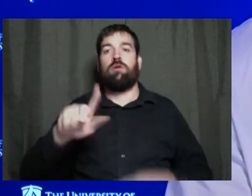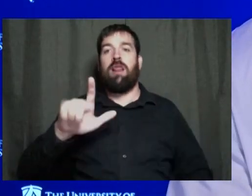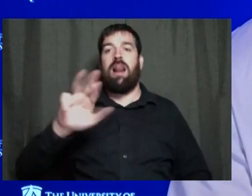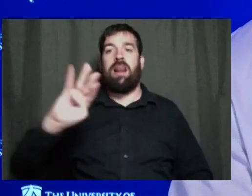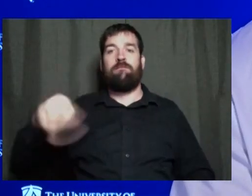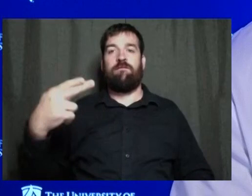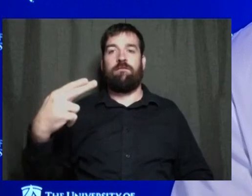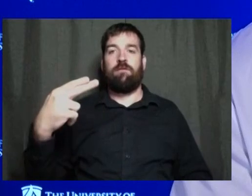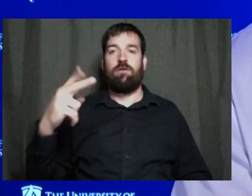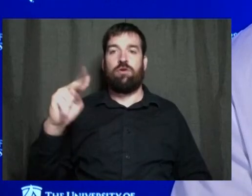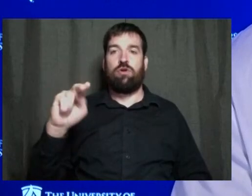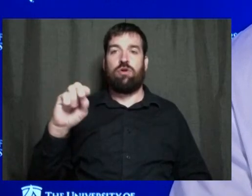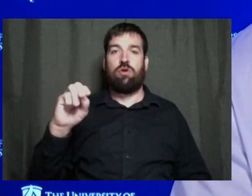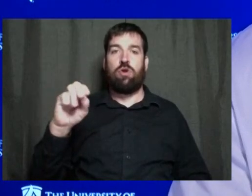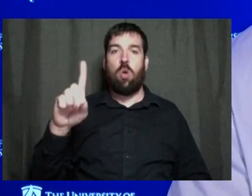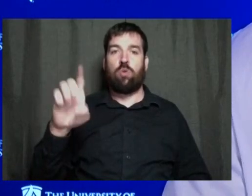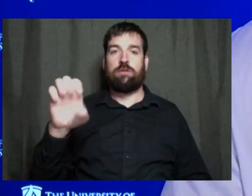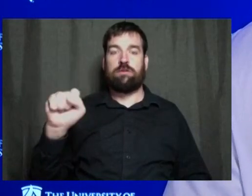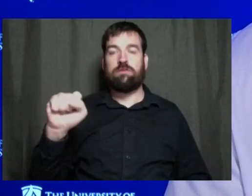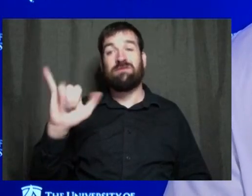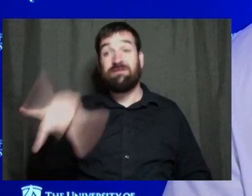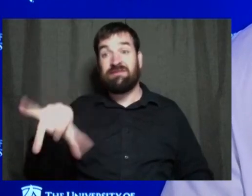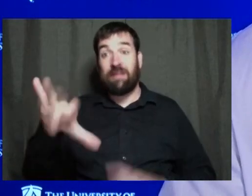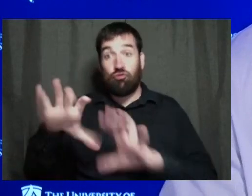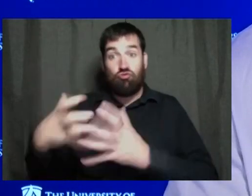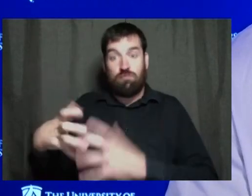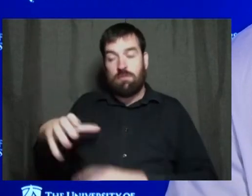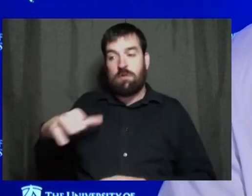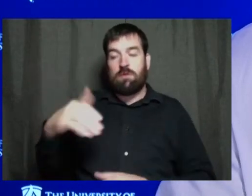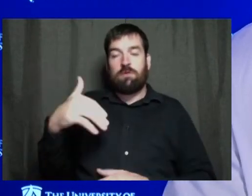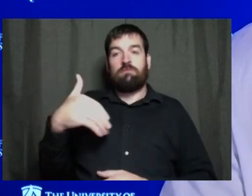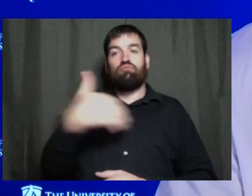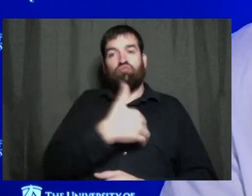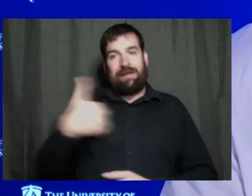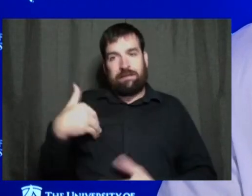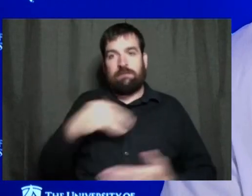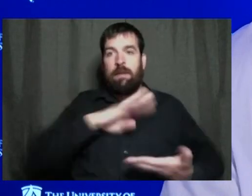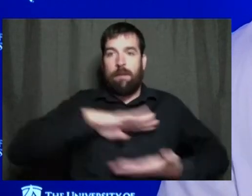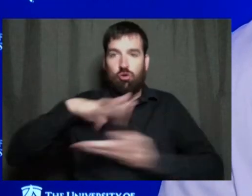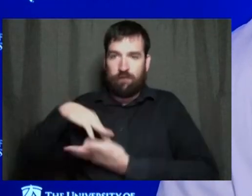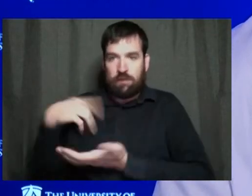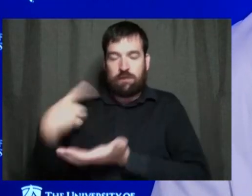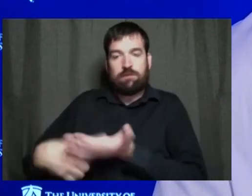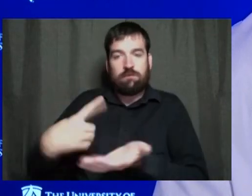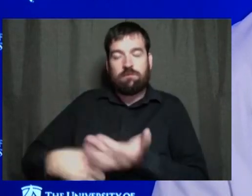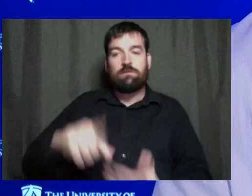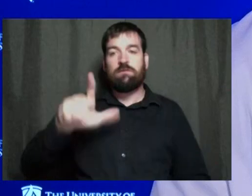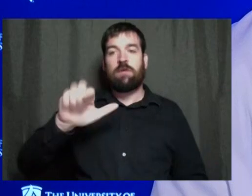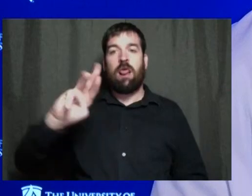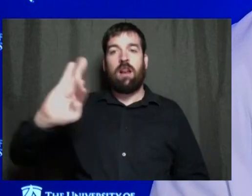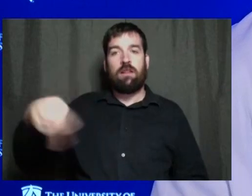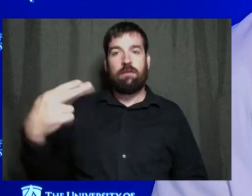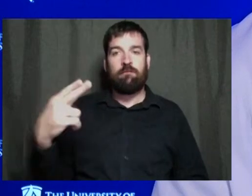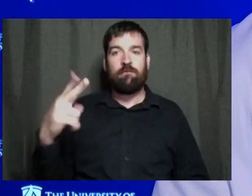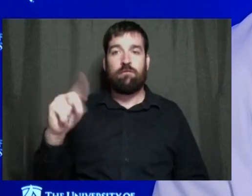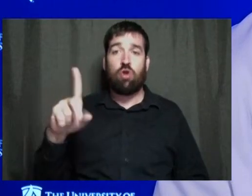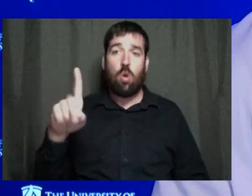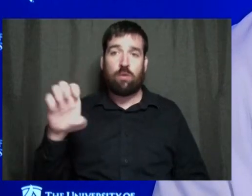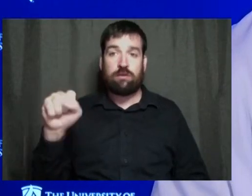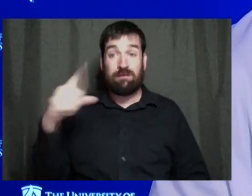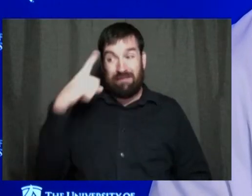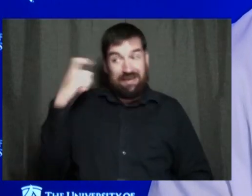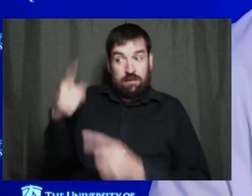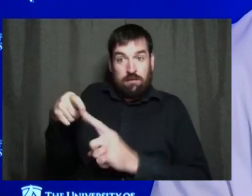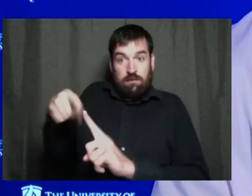the breast mammography group who talked about the lymph nodes and things of that nature, because those lymph nodes in